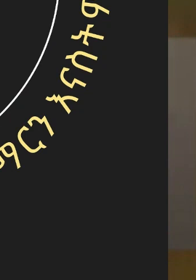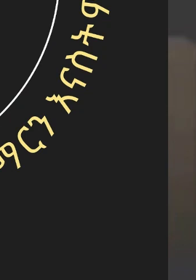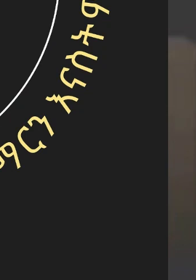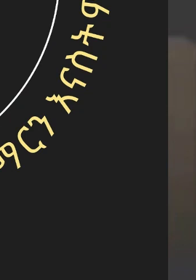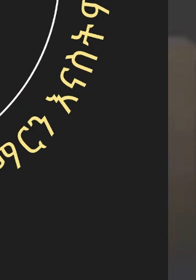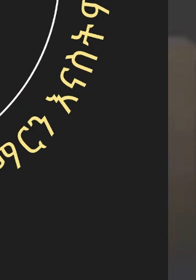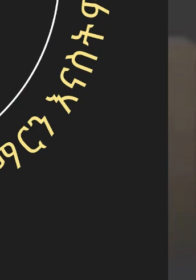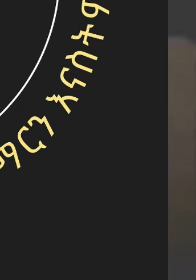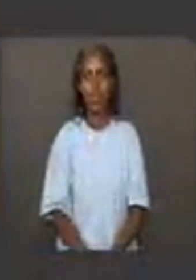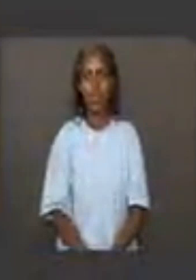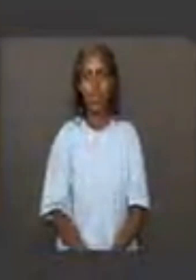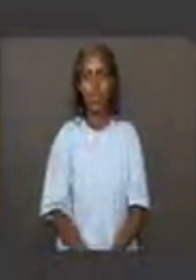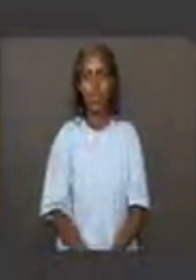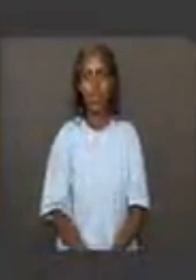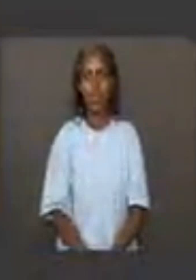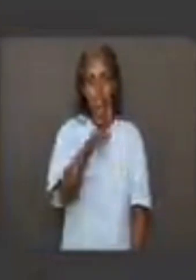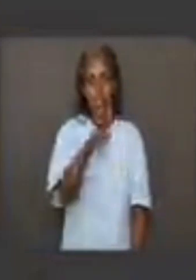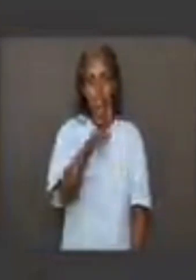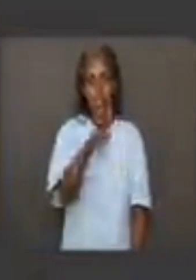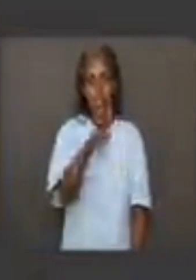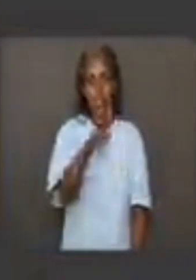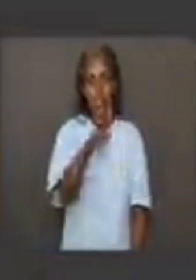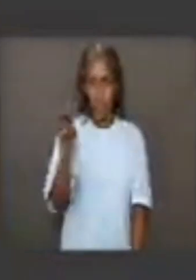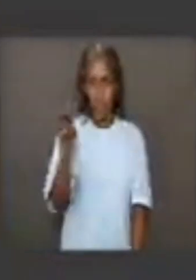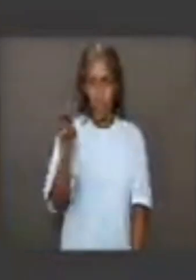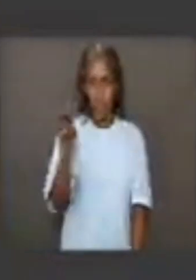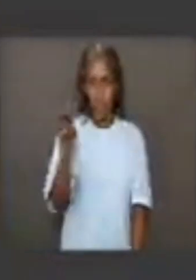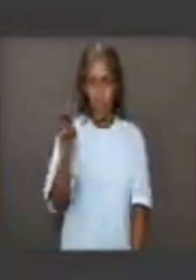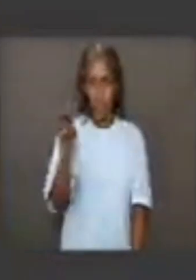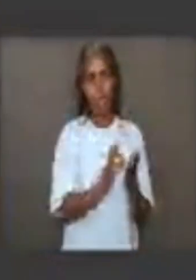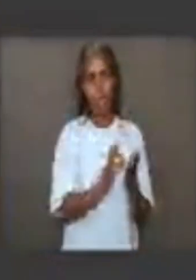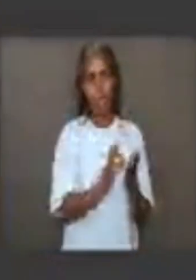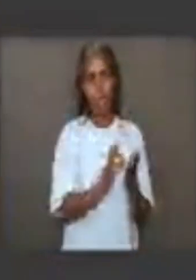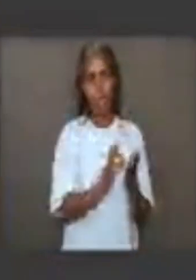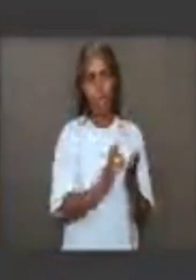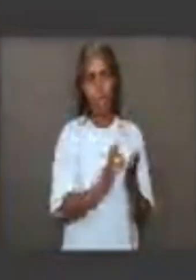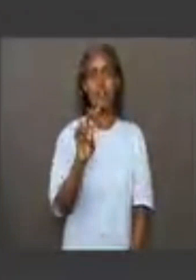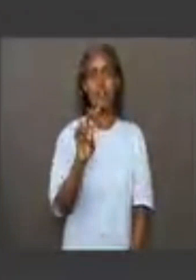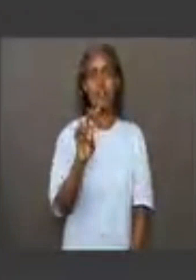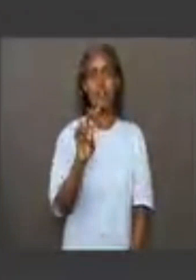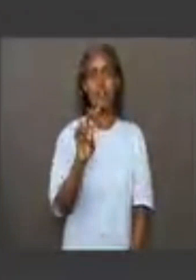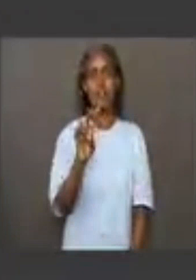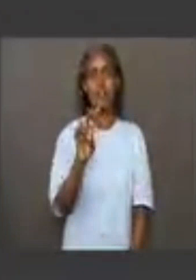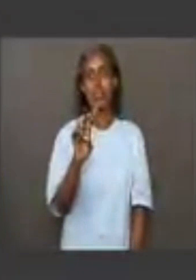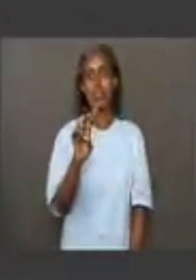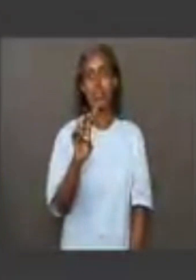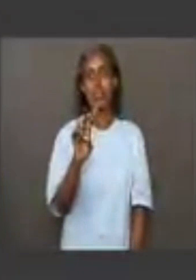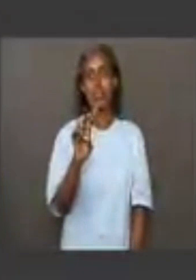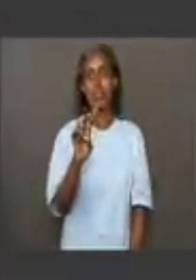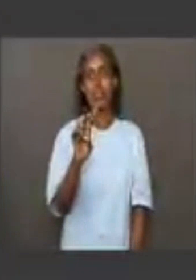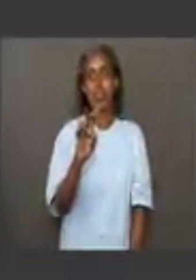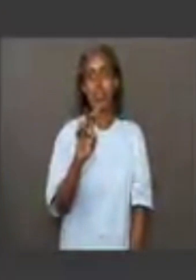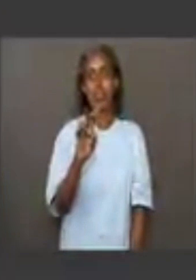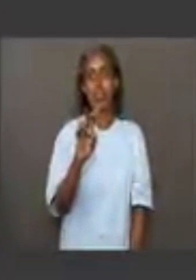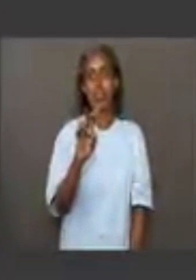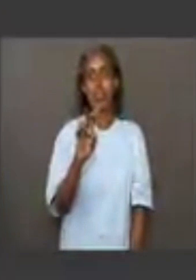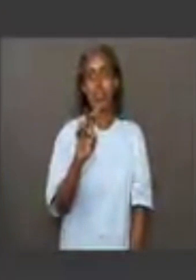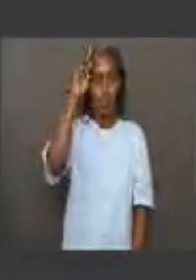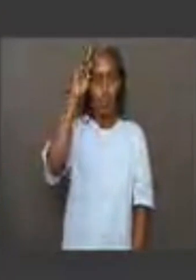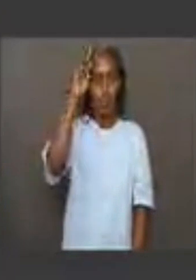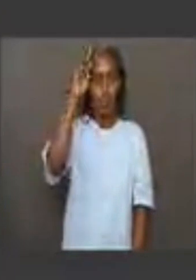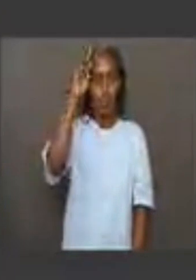The radical form of 7 to the power of 1/5